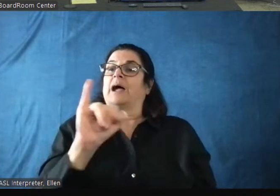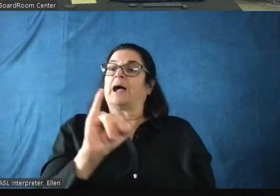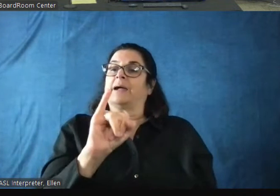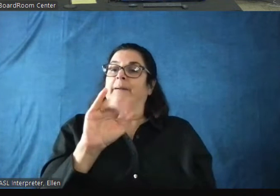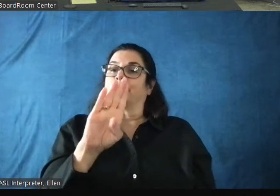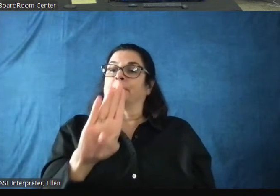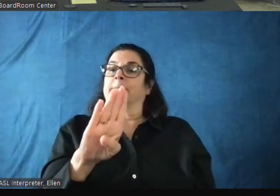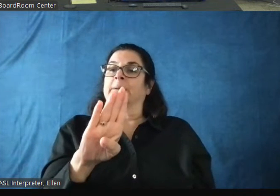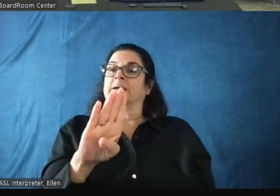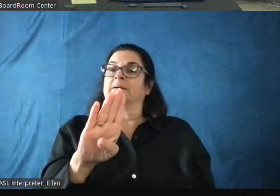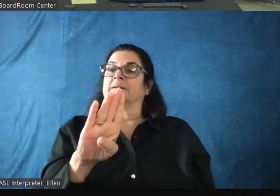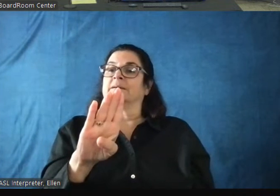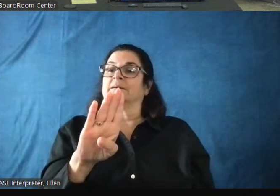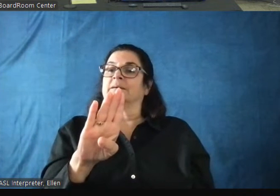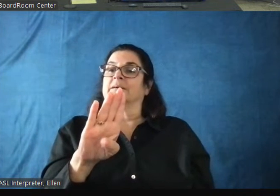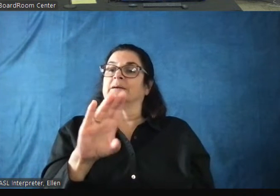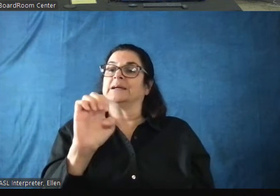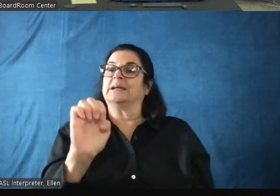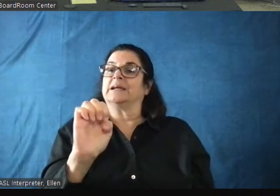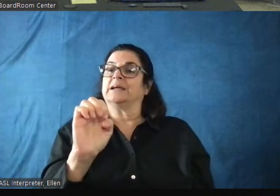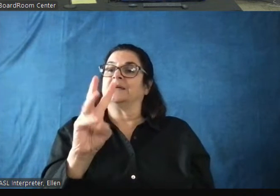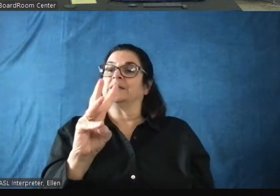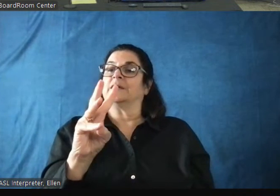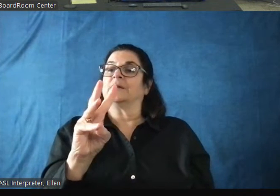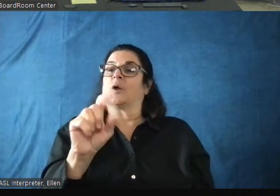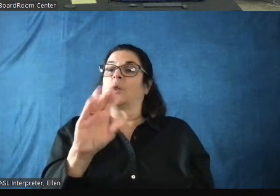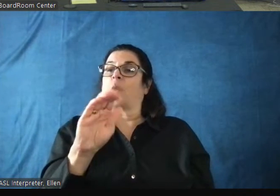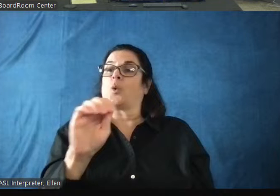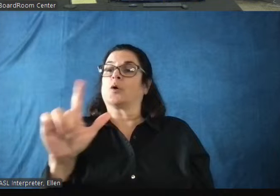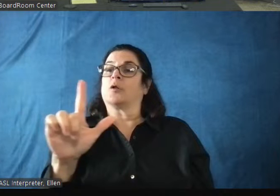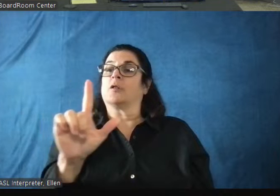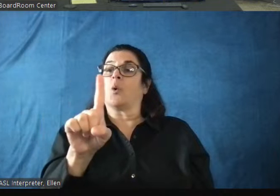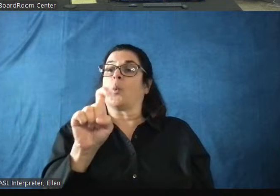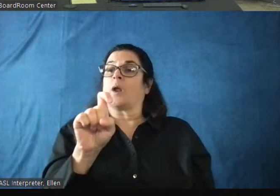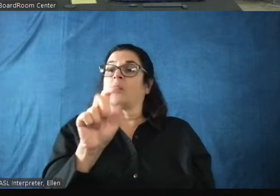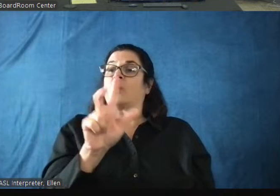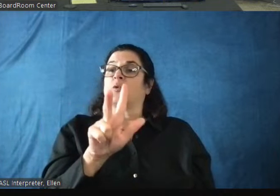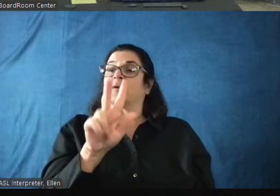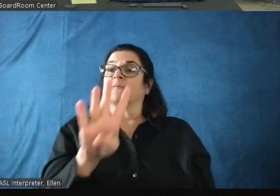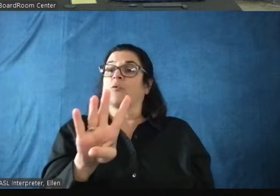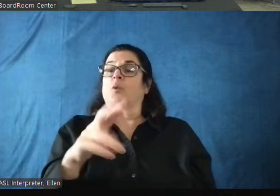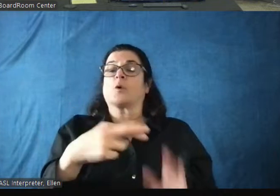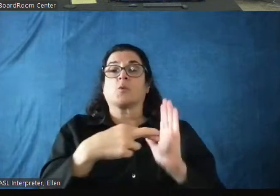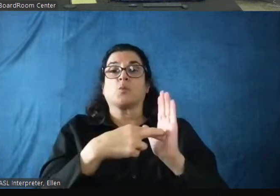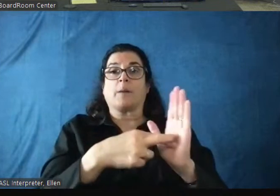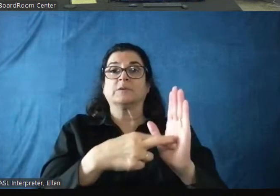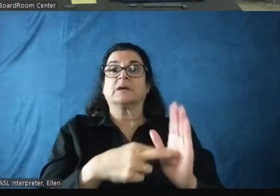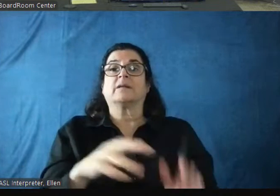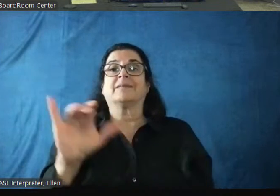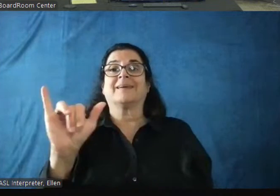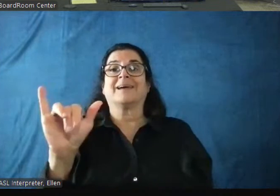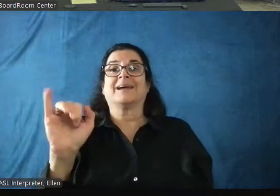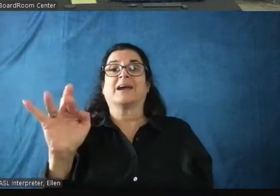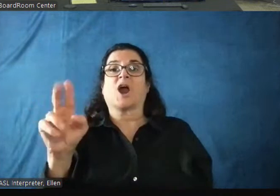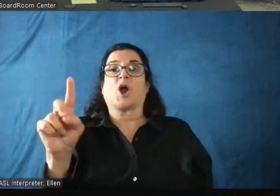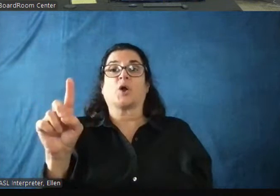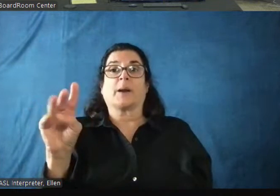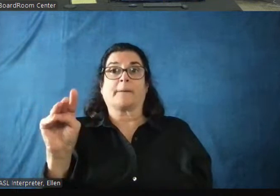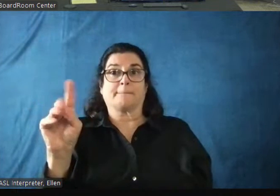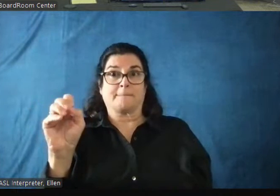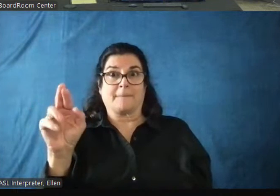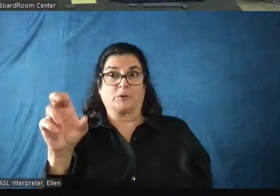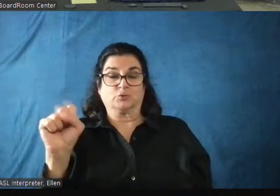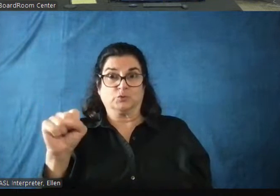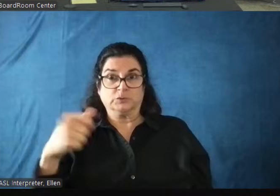Electrical Workers, Local 134, representing the yardmasters. Thank you, Kent. May I have a motion to adopt the